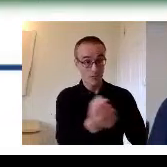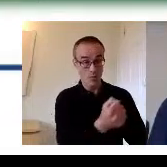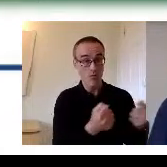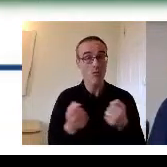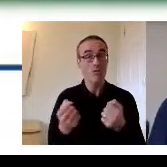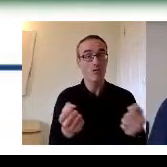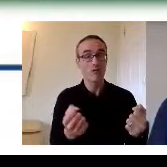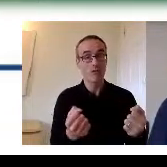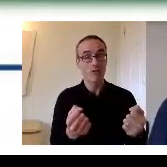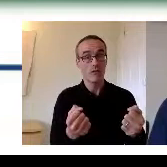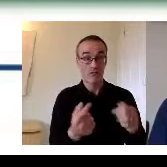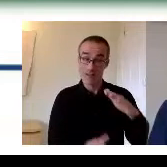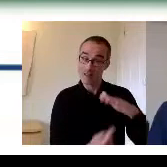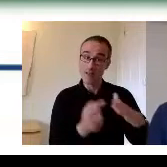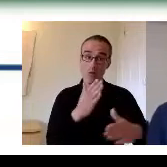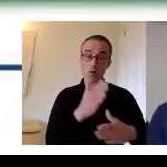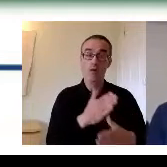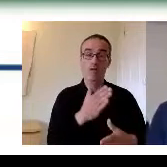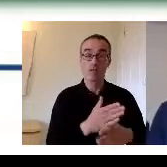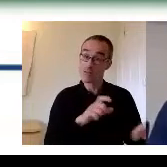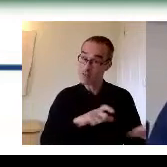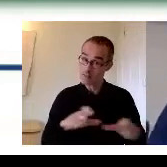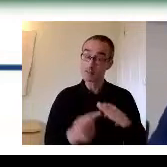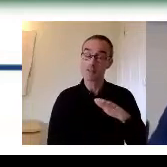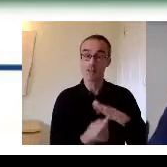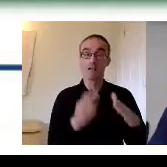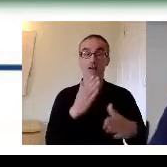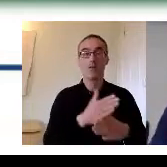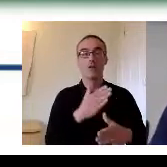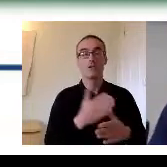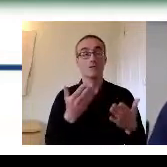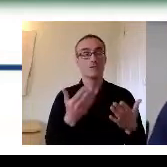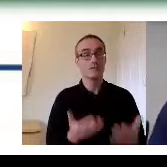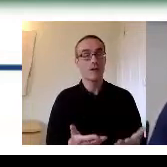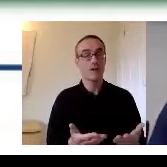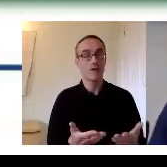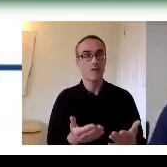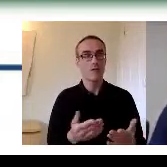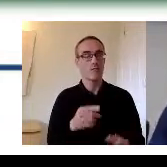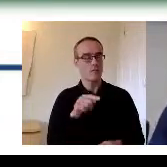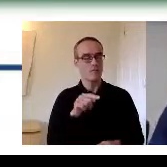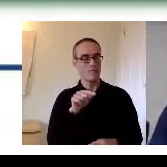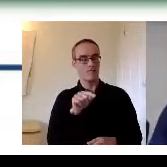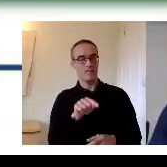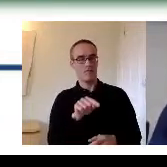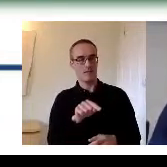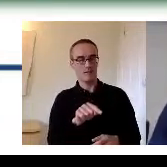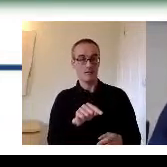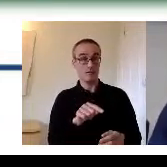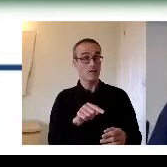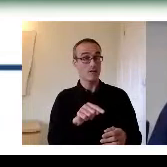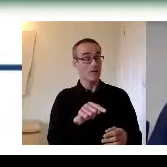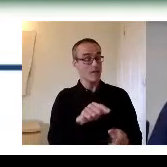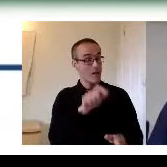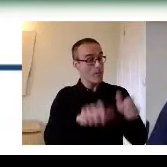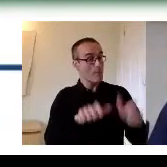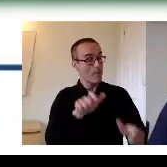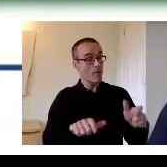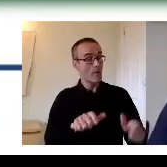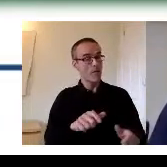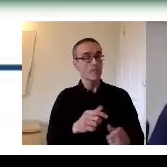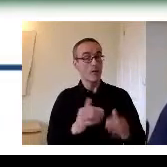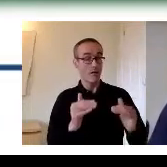key workers during this time, but were also groups that were much more likely to come down with COVID-19. So